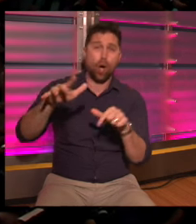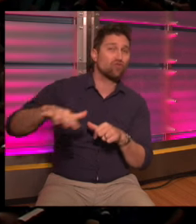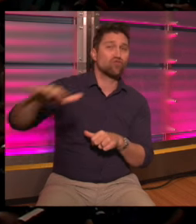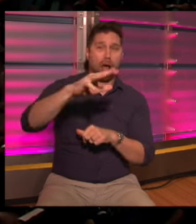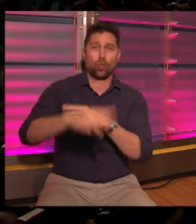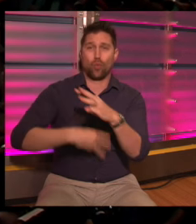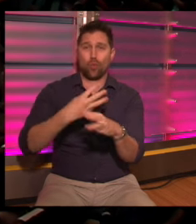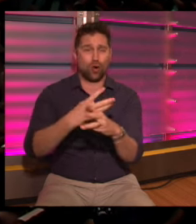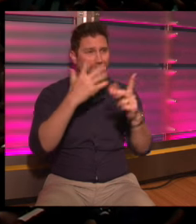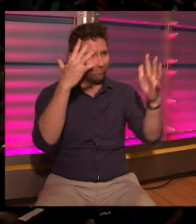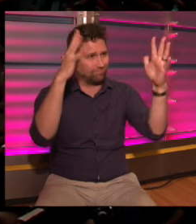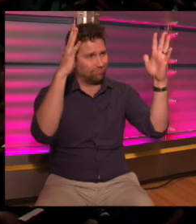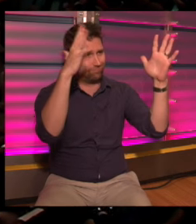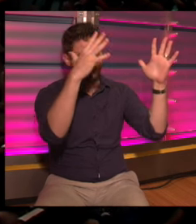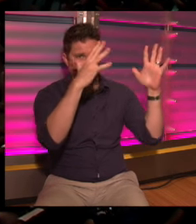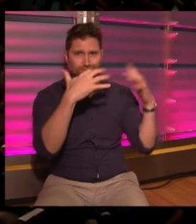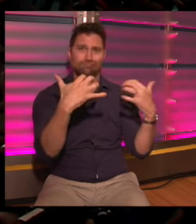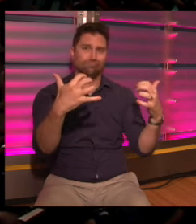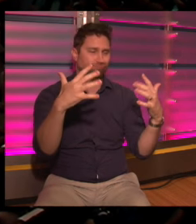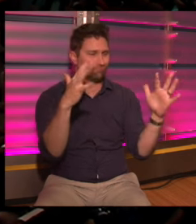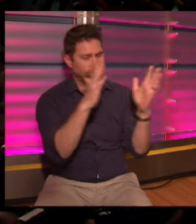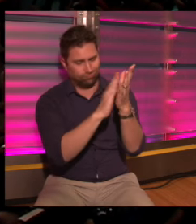So, thank you.